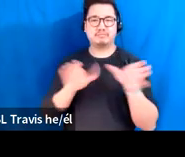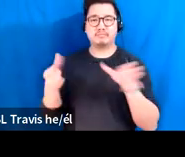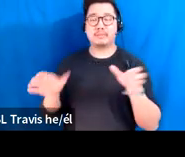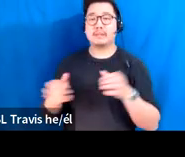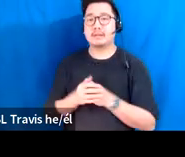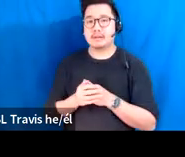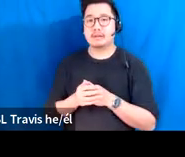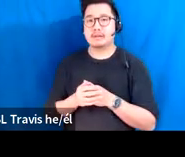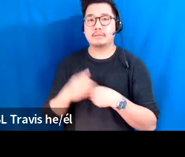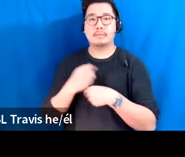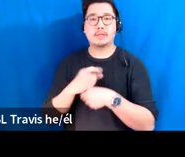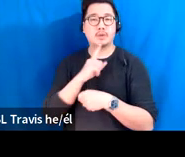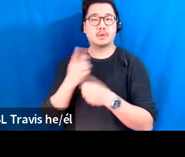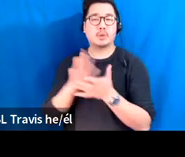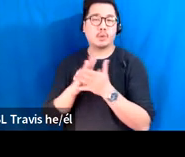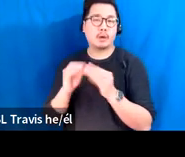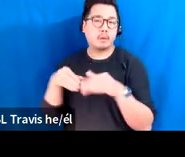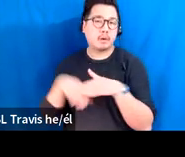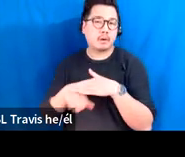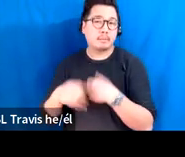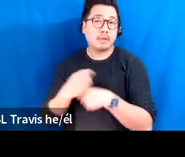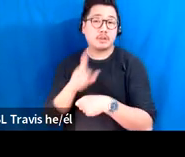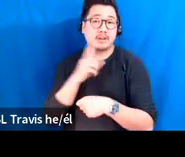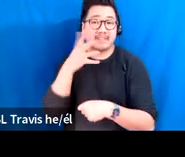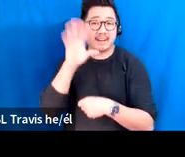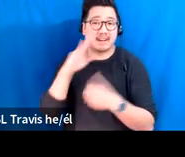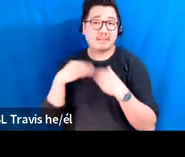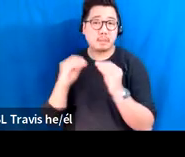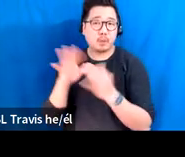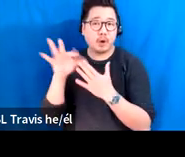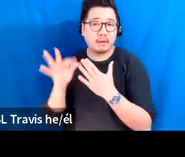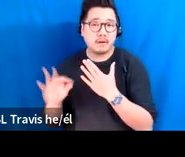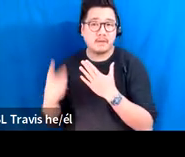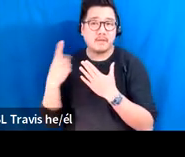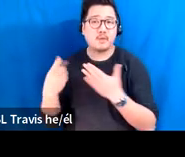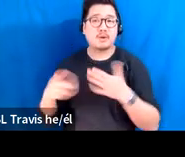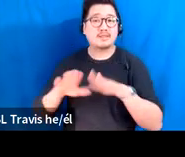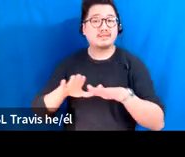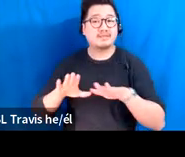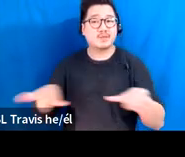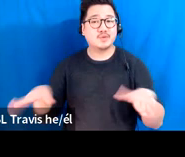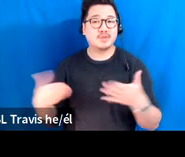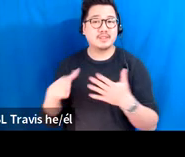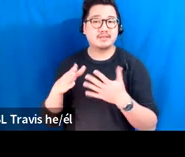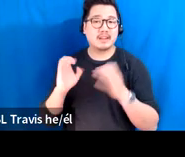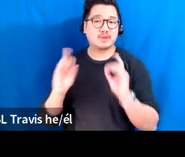schools more accessible and giving families more choice in their child's educational placement